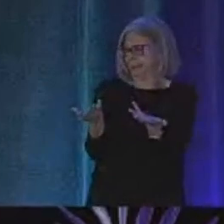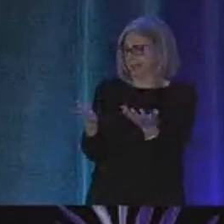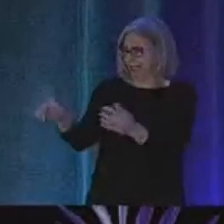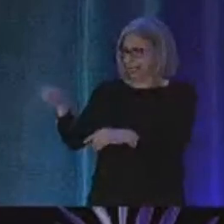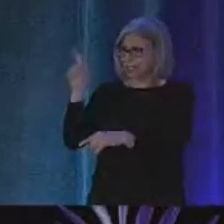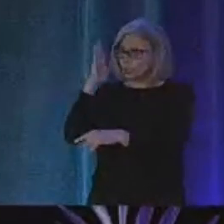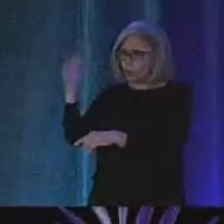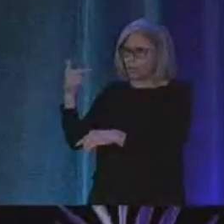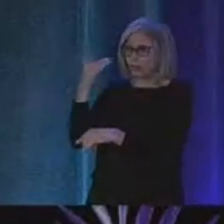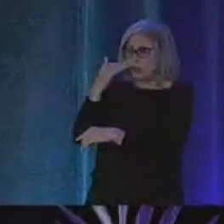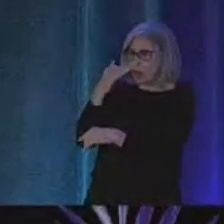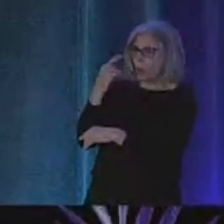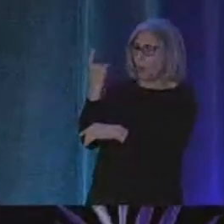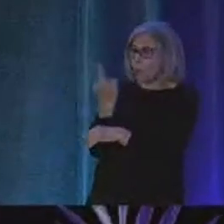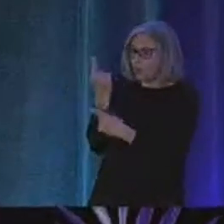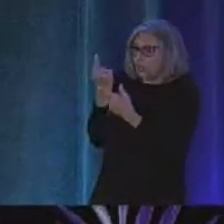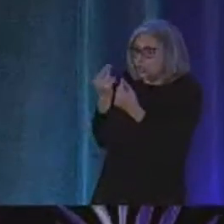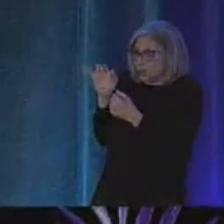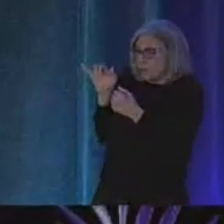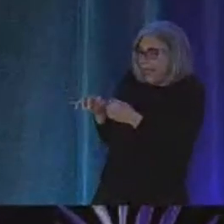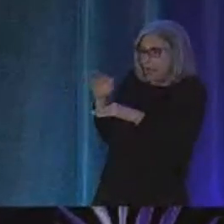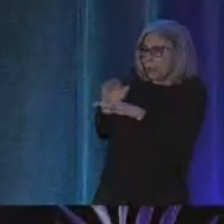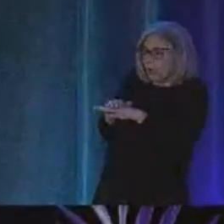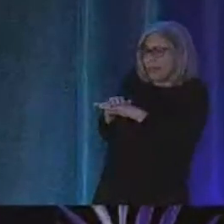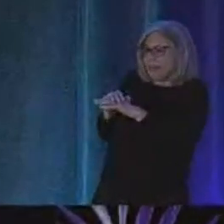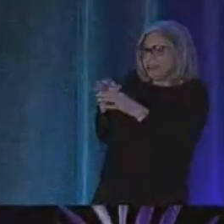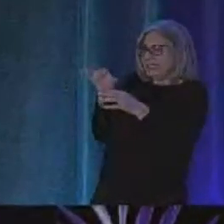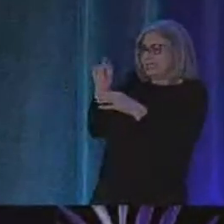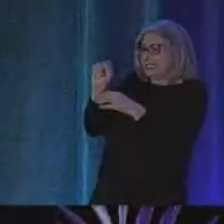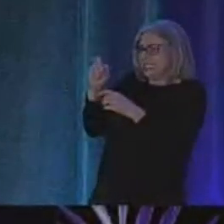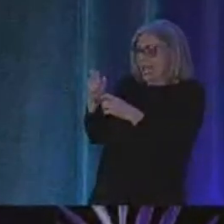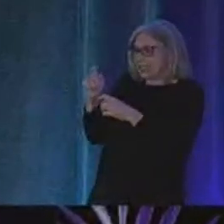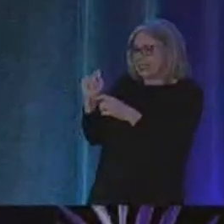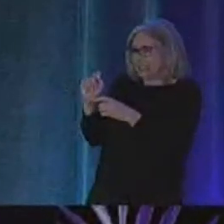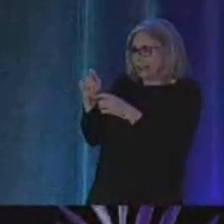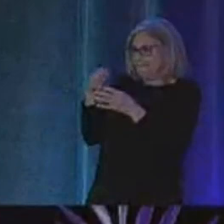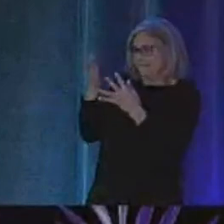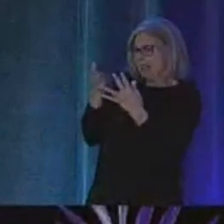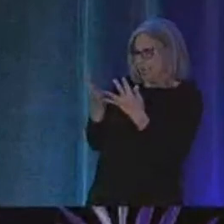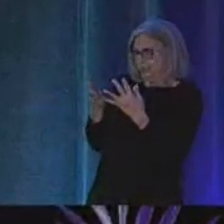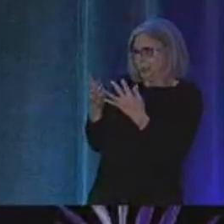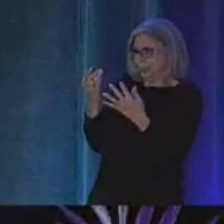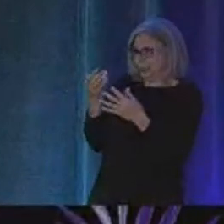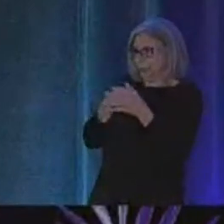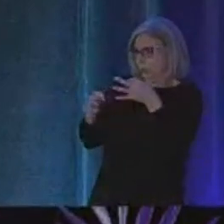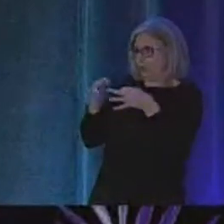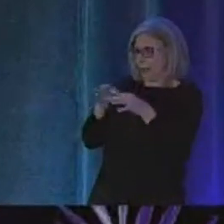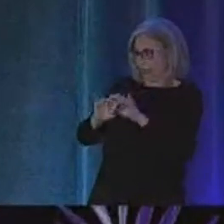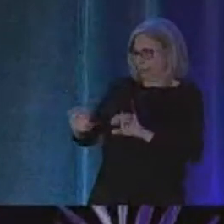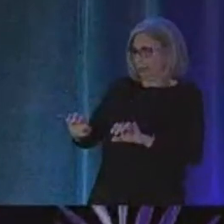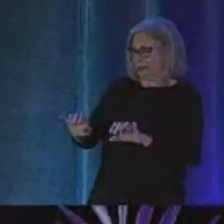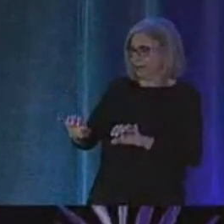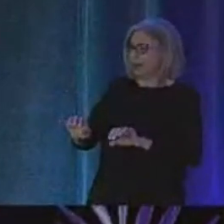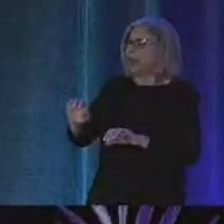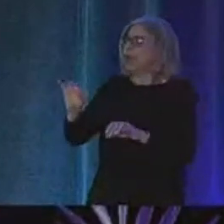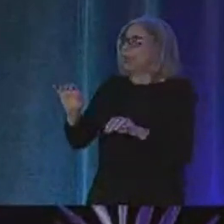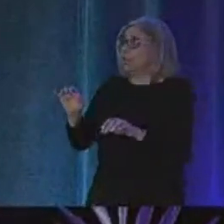know only to do those on text styles. In this case, I didn't strongly type it. Another thing to note is there's